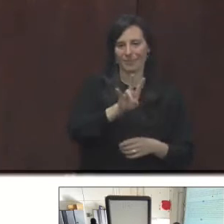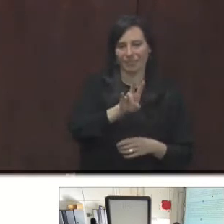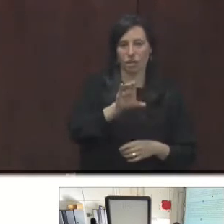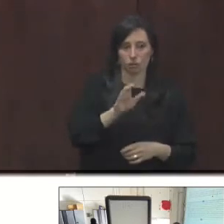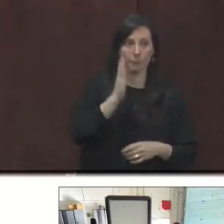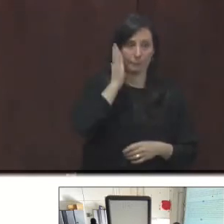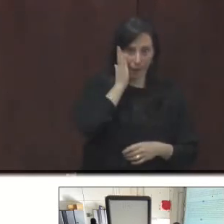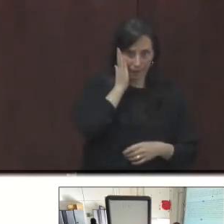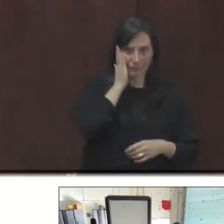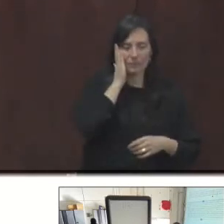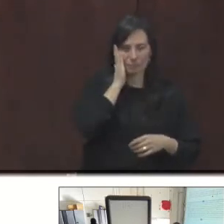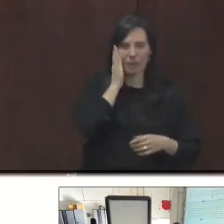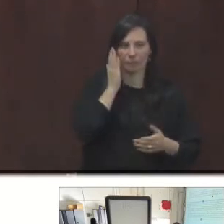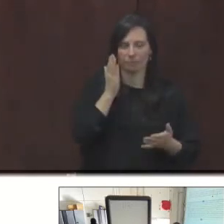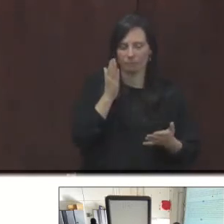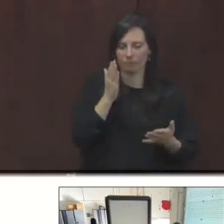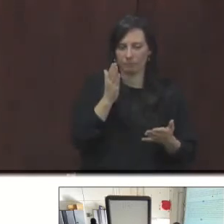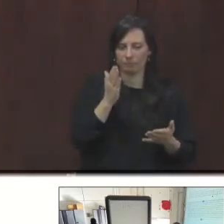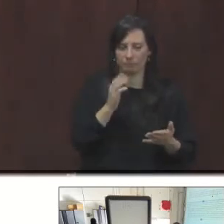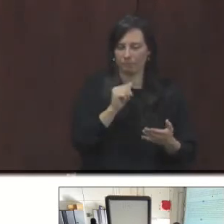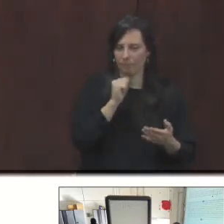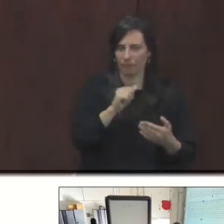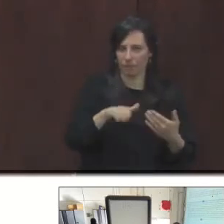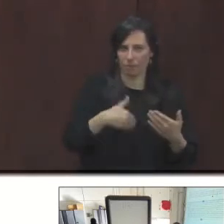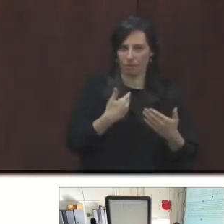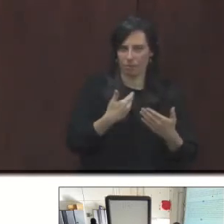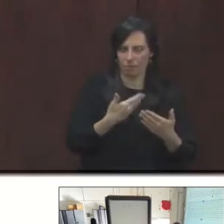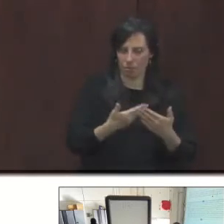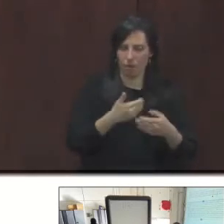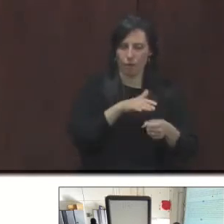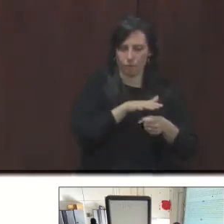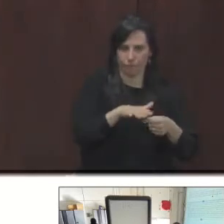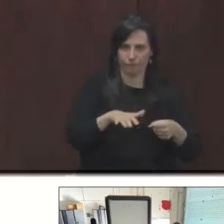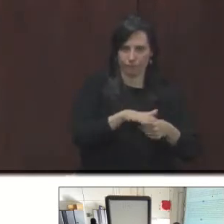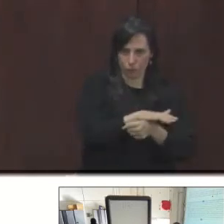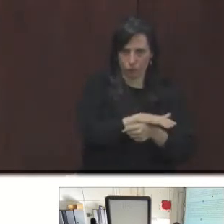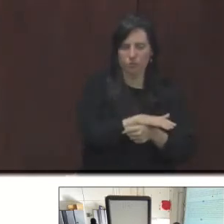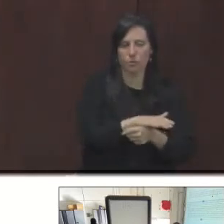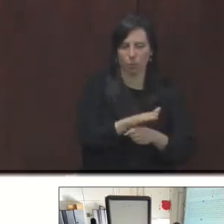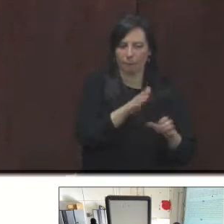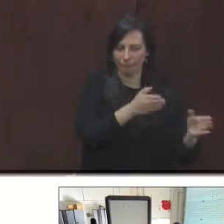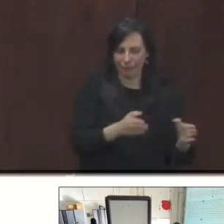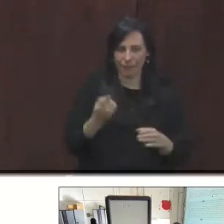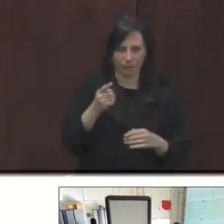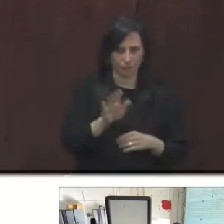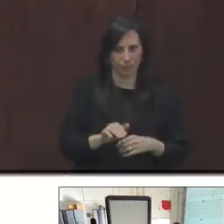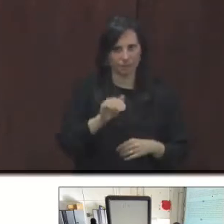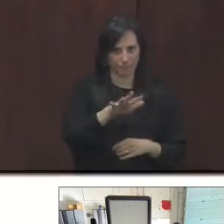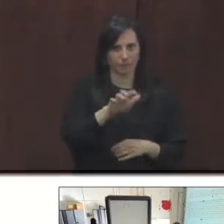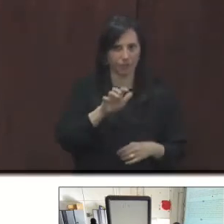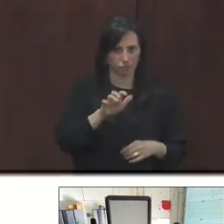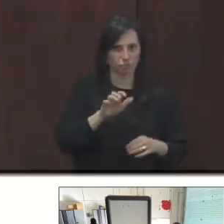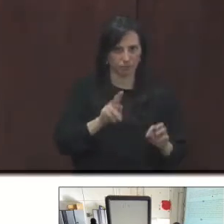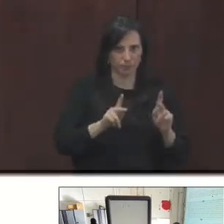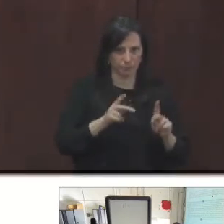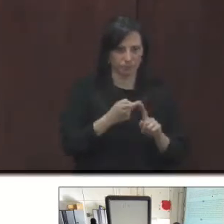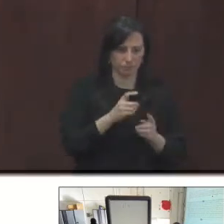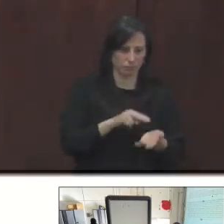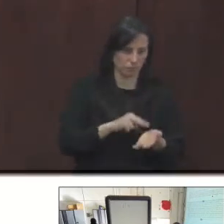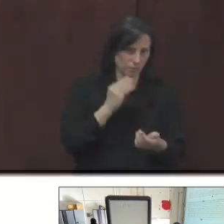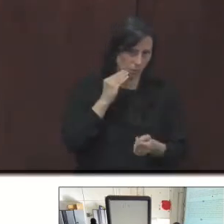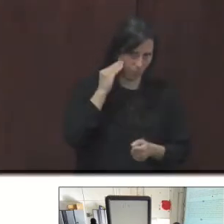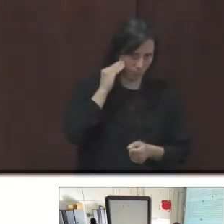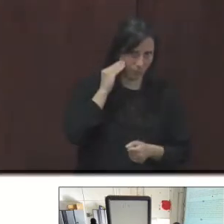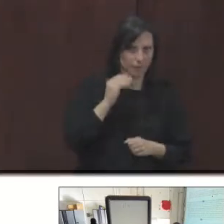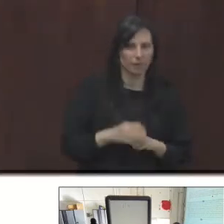planning assumption of about 500 doses will have to go to those long-term care facilities, and that's taken from that weekly allotment. So